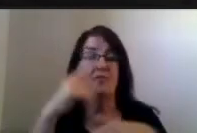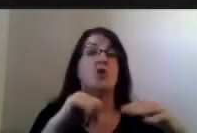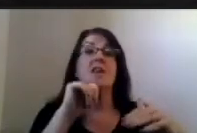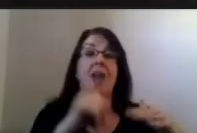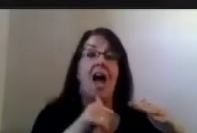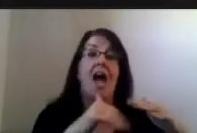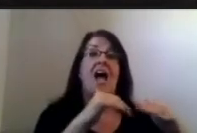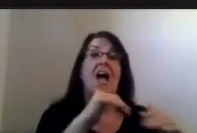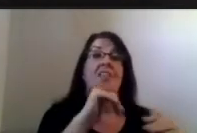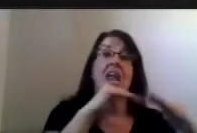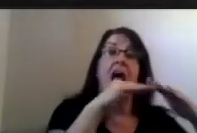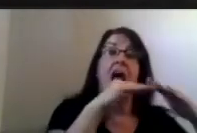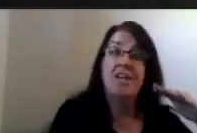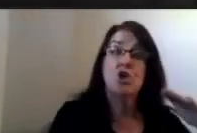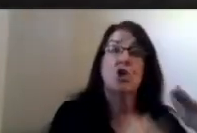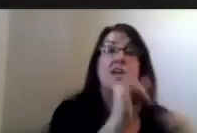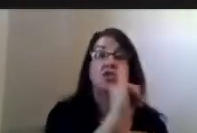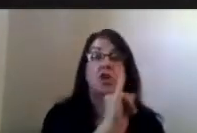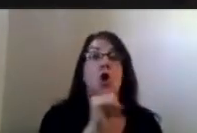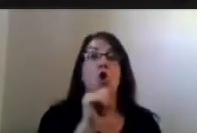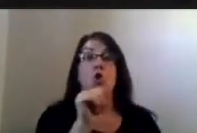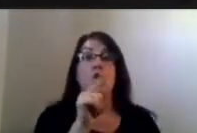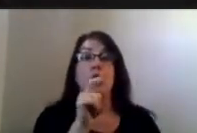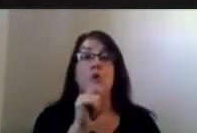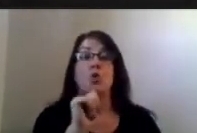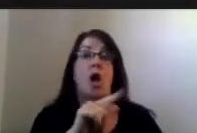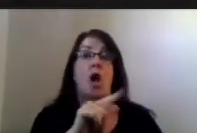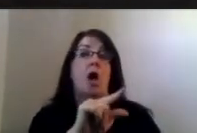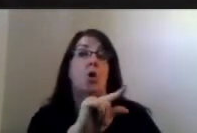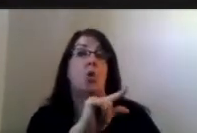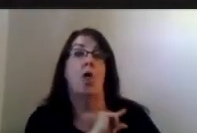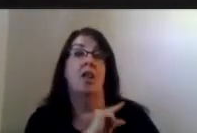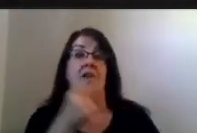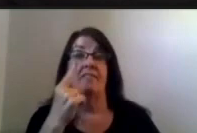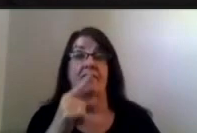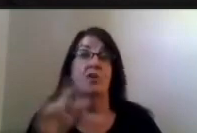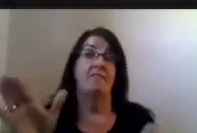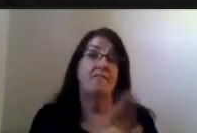who would otherwise not qualify for full coverage Medicaid,